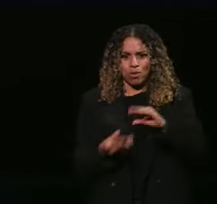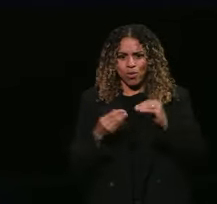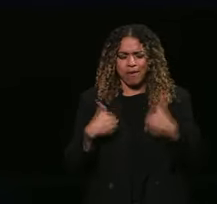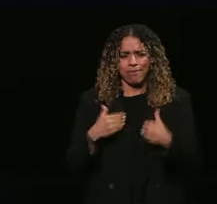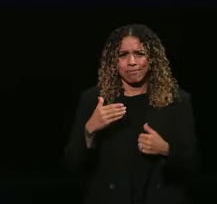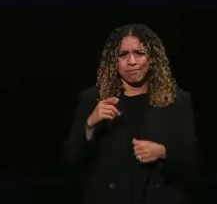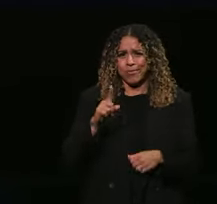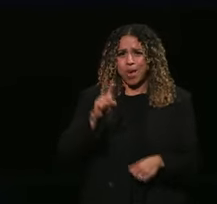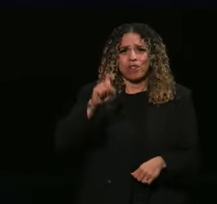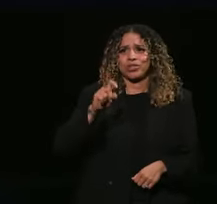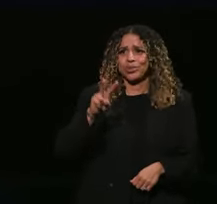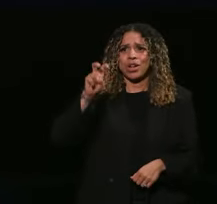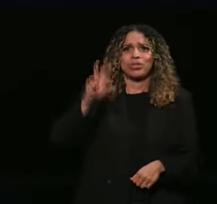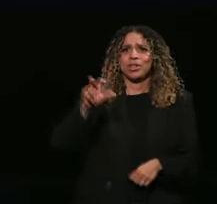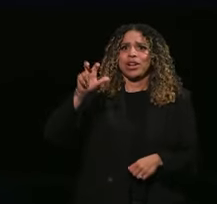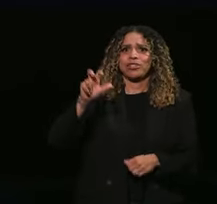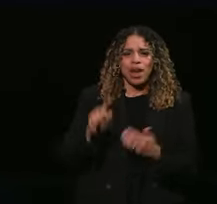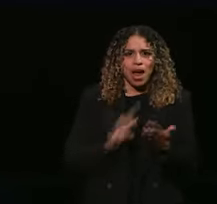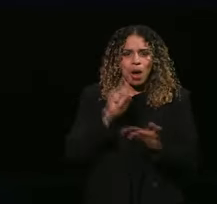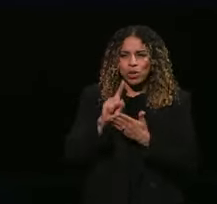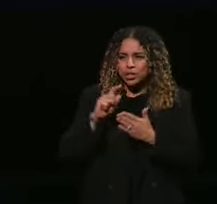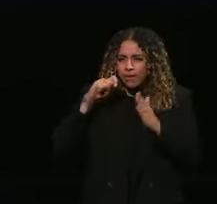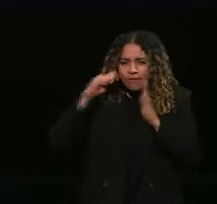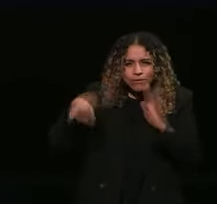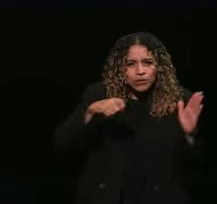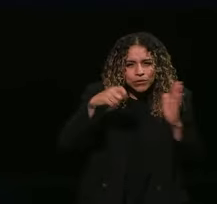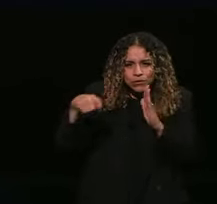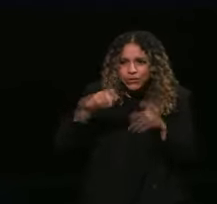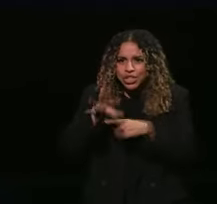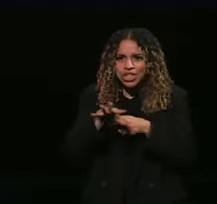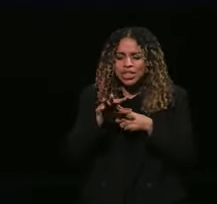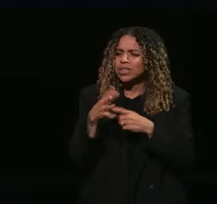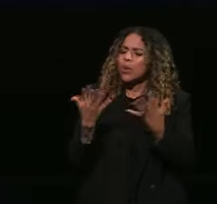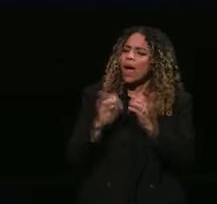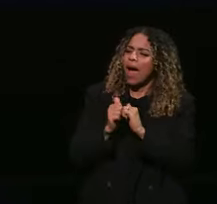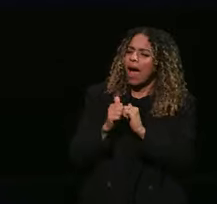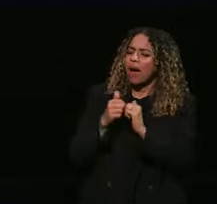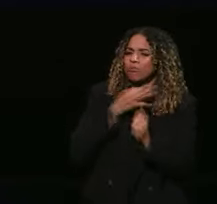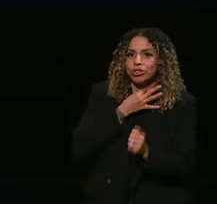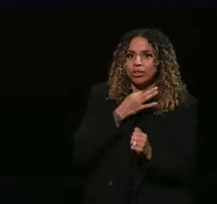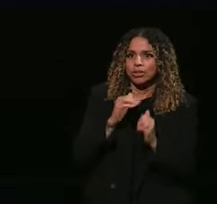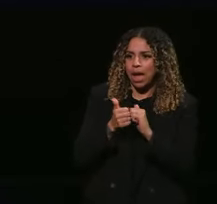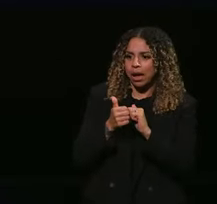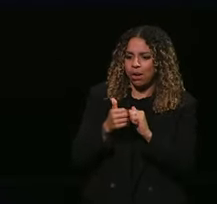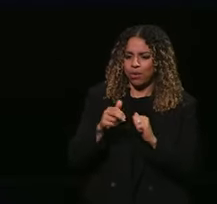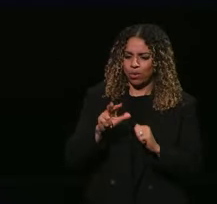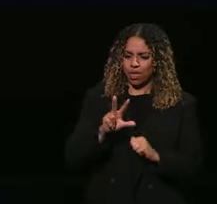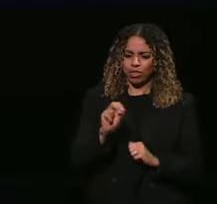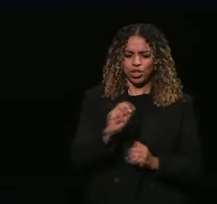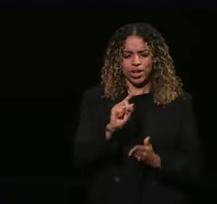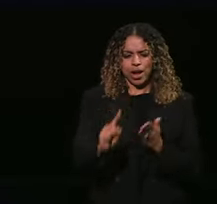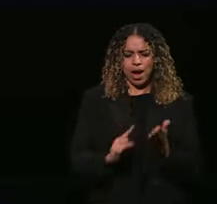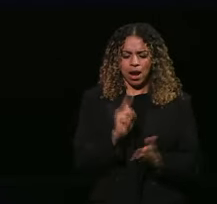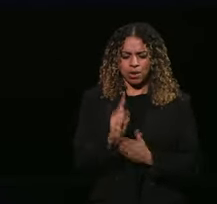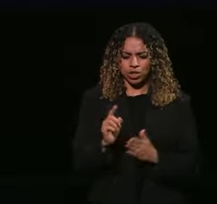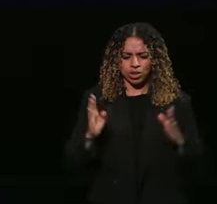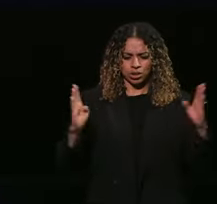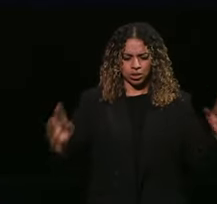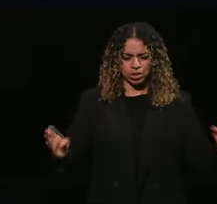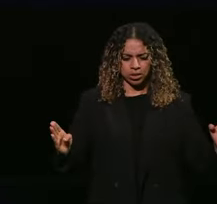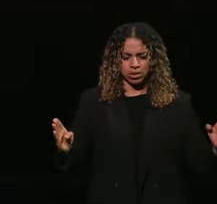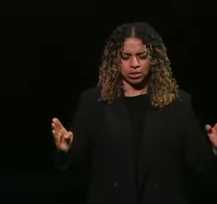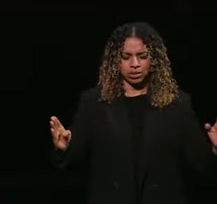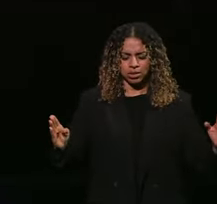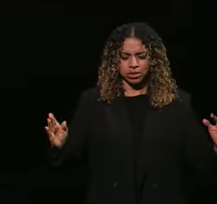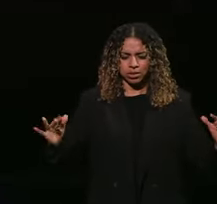So how was it that you were able to take that 30 hours and figure out the structure?